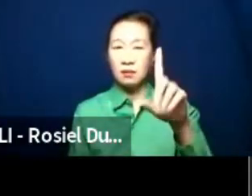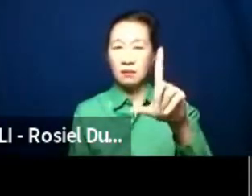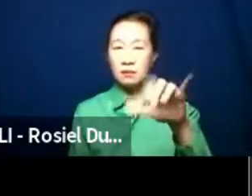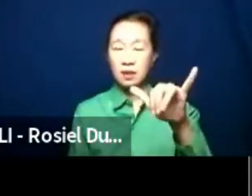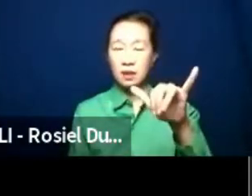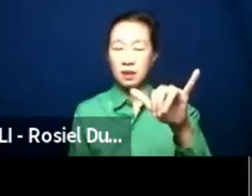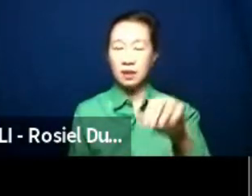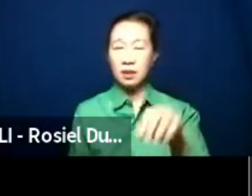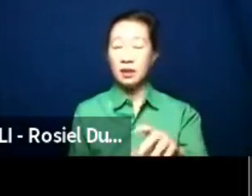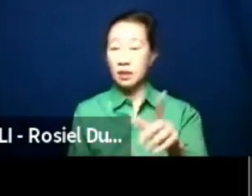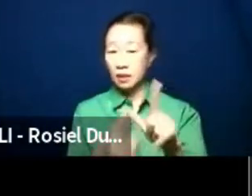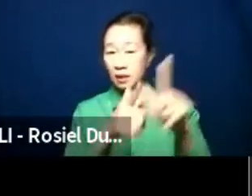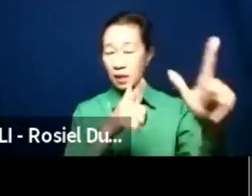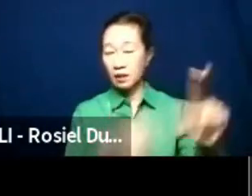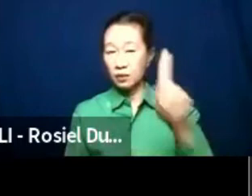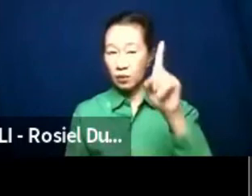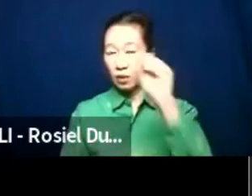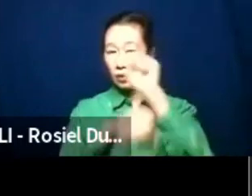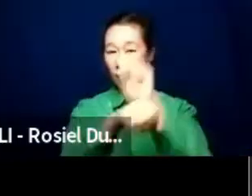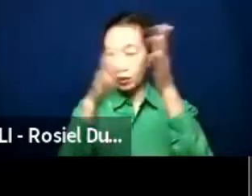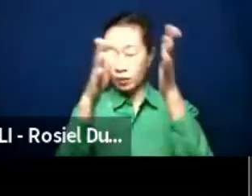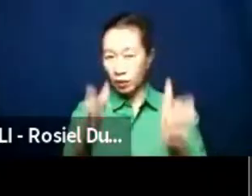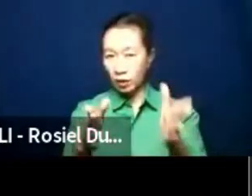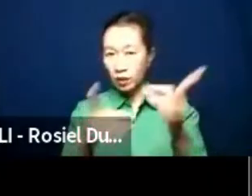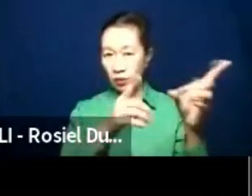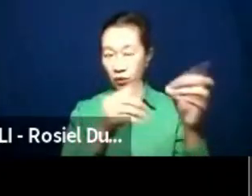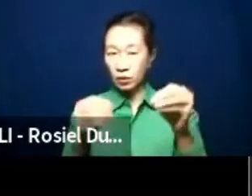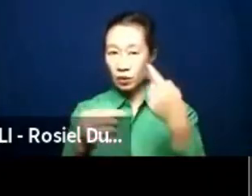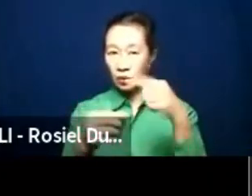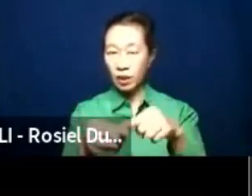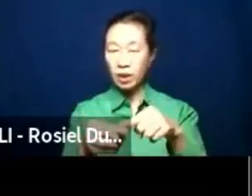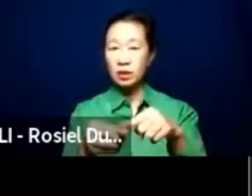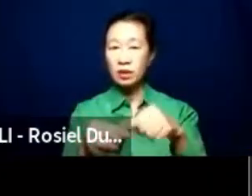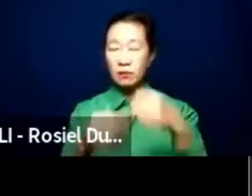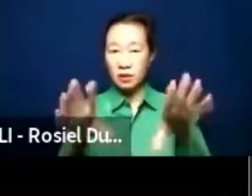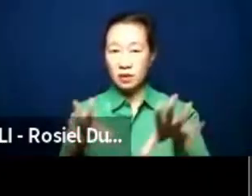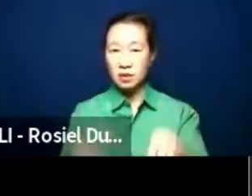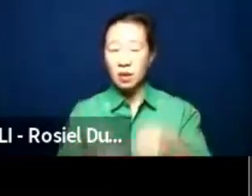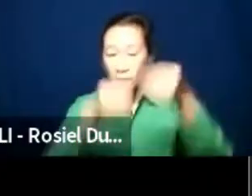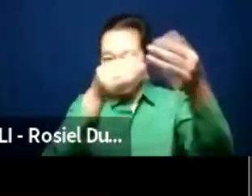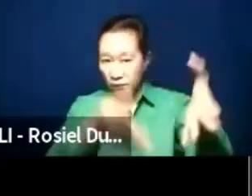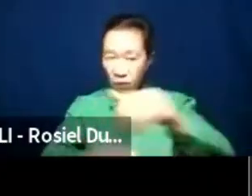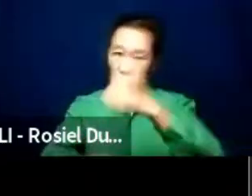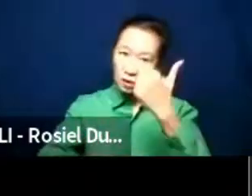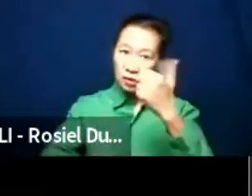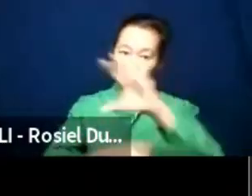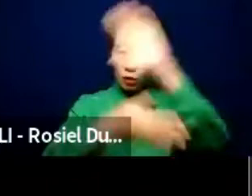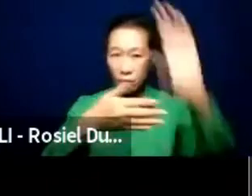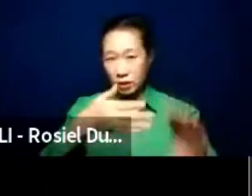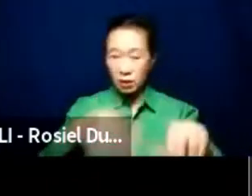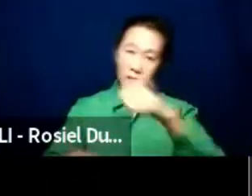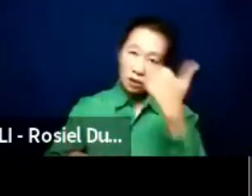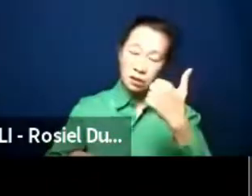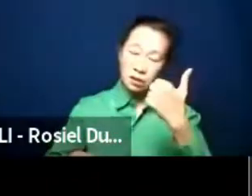then or one worker employee does a task, and then when he is finished, he passes on that task to another who completes